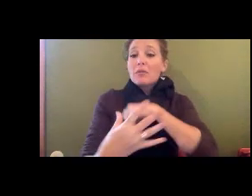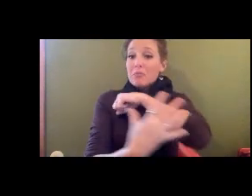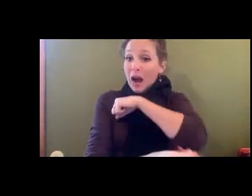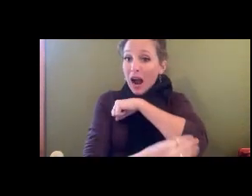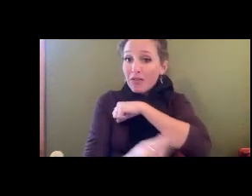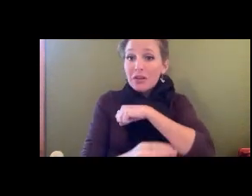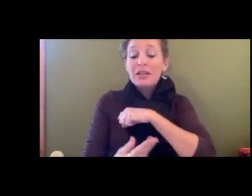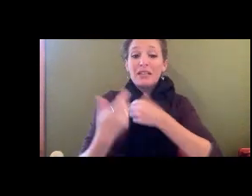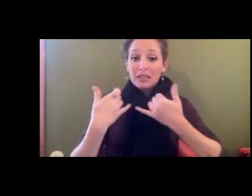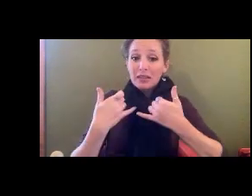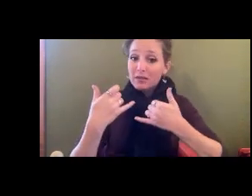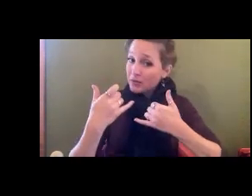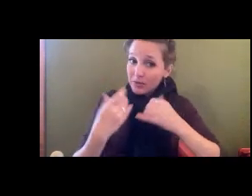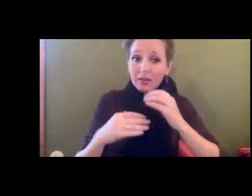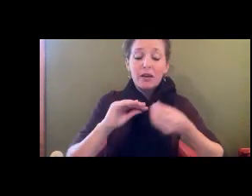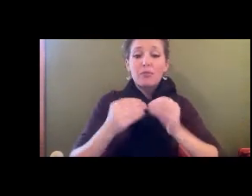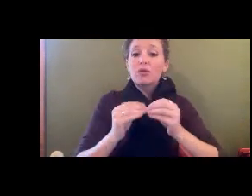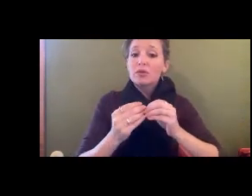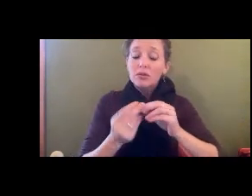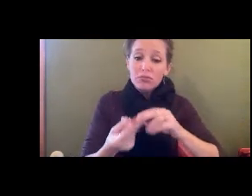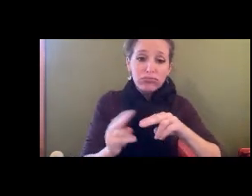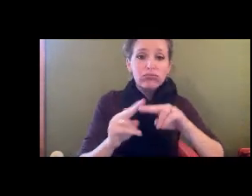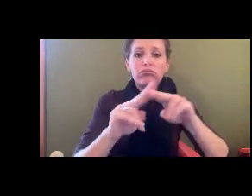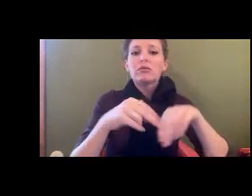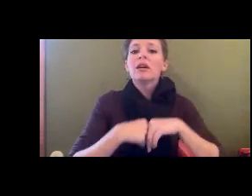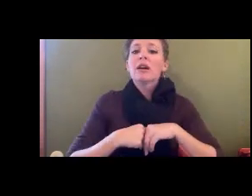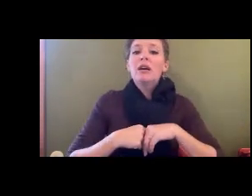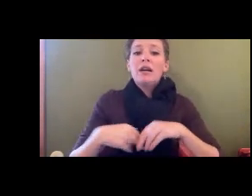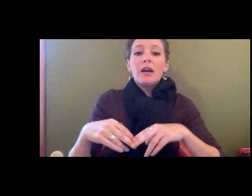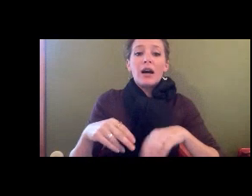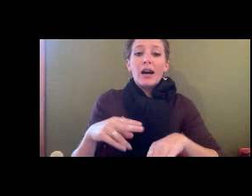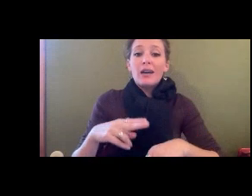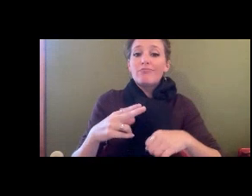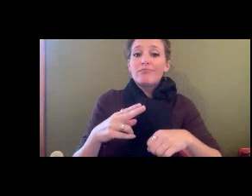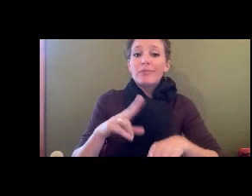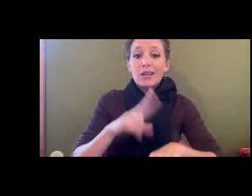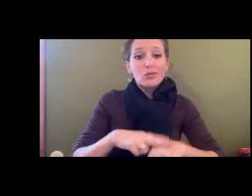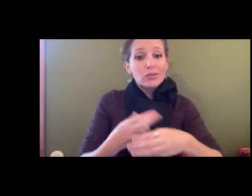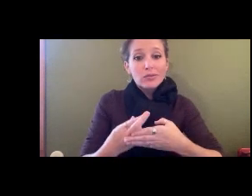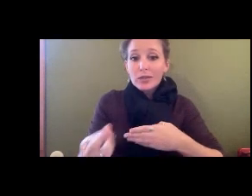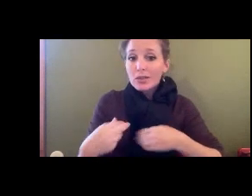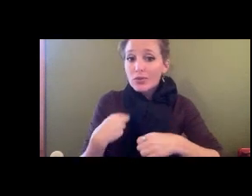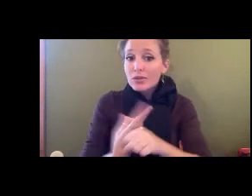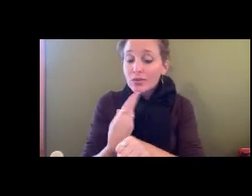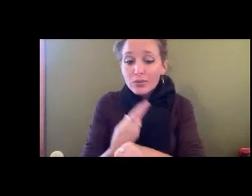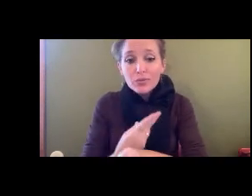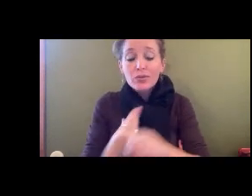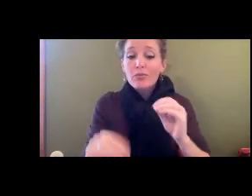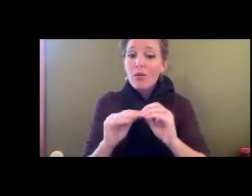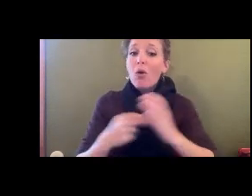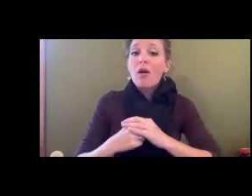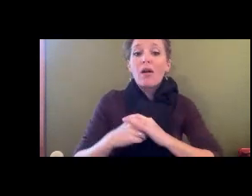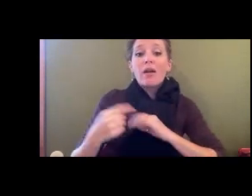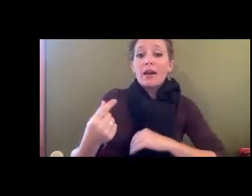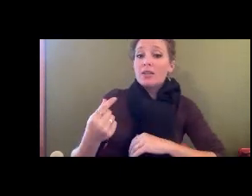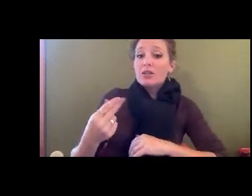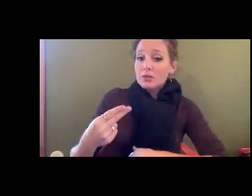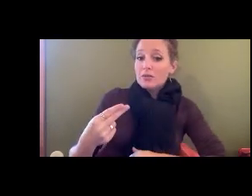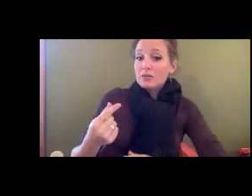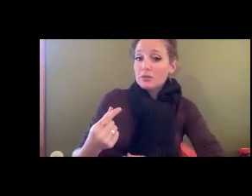bringing in less productive land, wetlands, grasslands, and increasing deforestation, and also